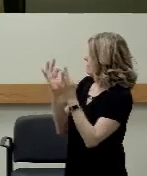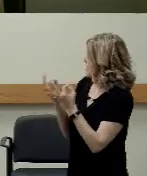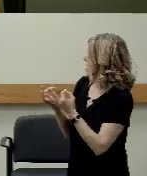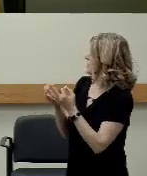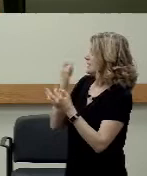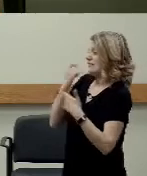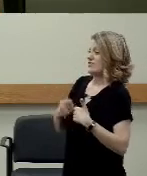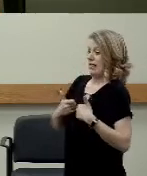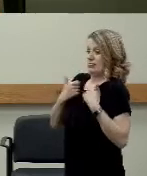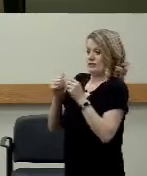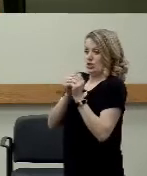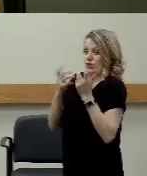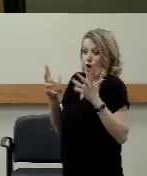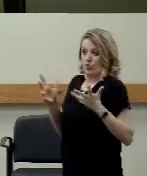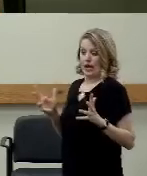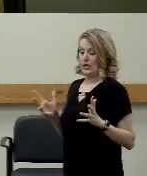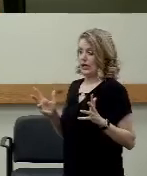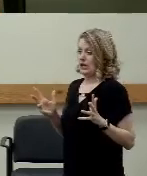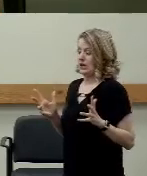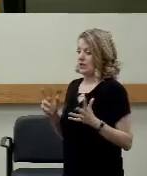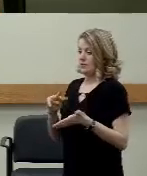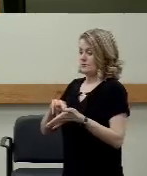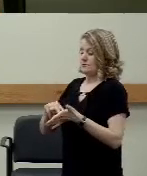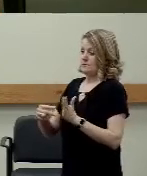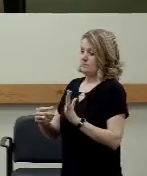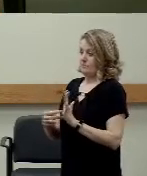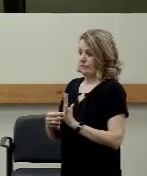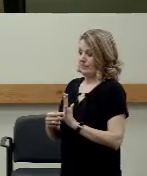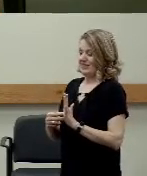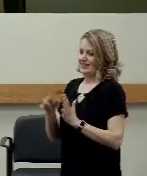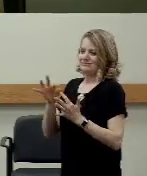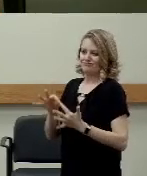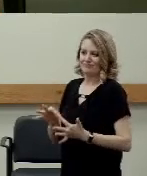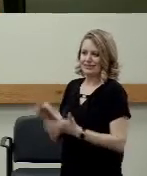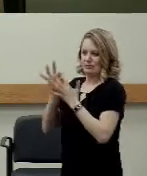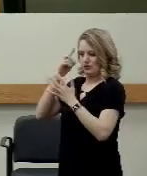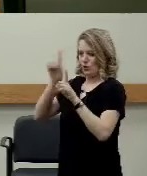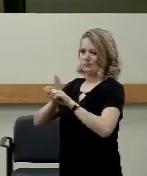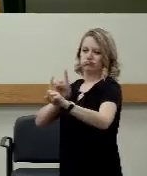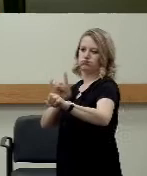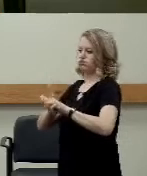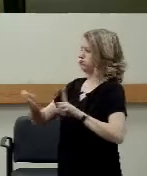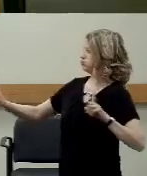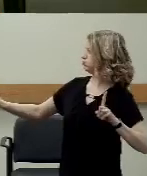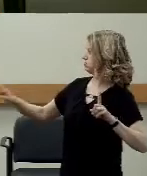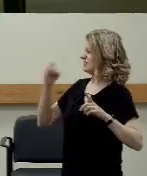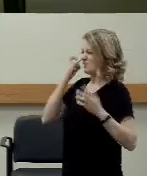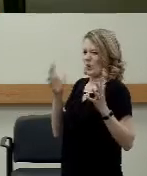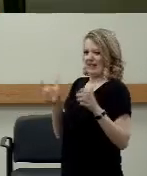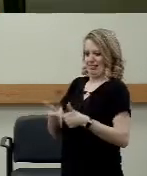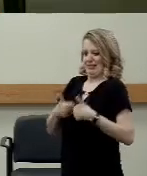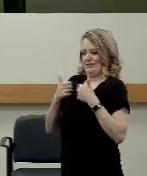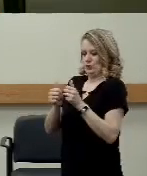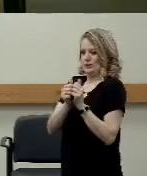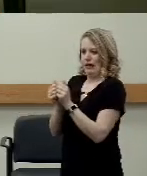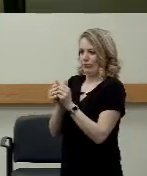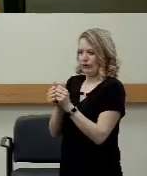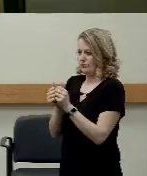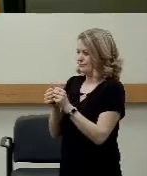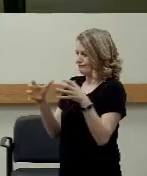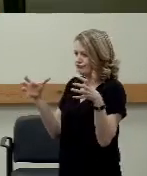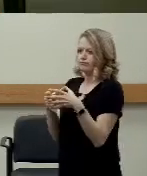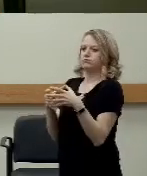who live together are going to obviously have to be the exception to the social distancing standards. If you live with someone under the same